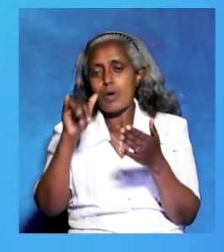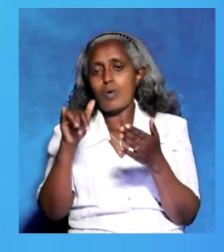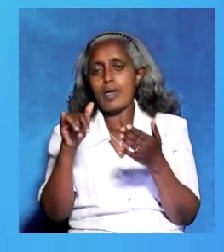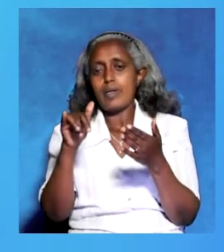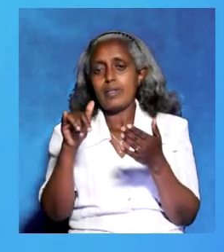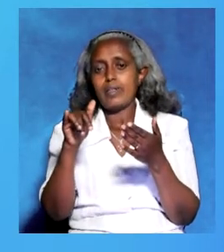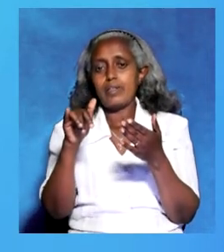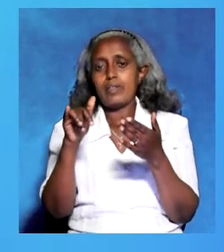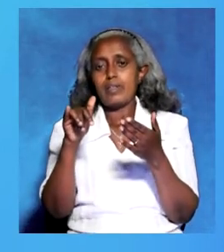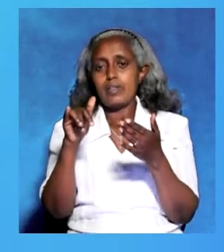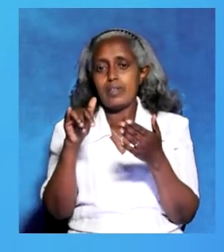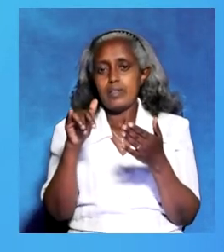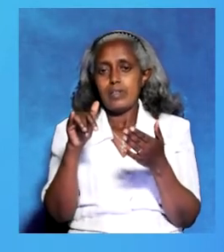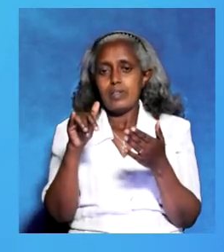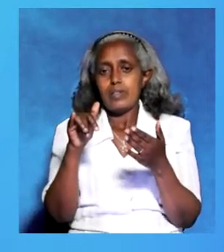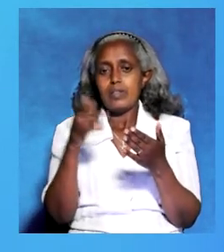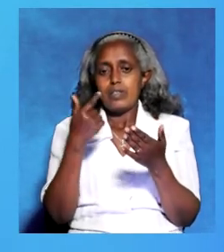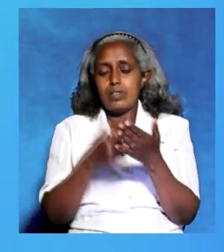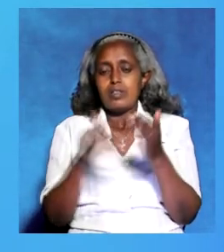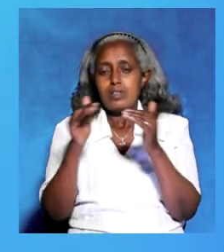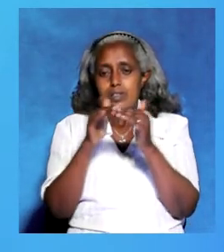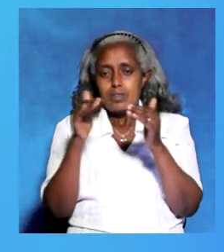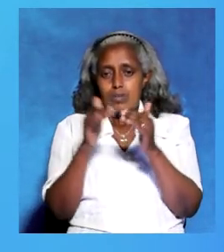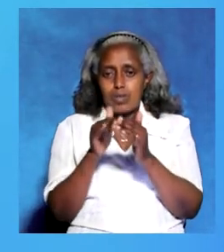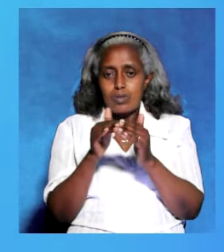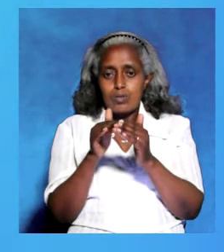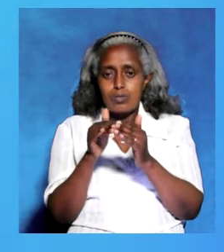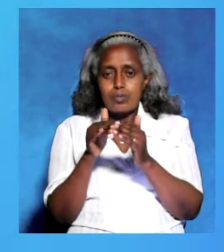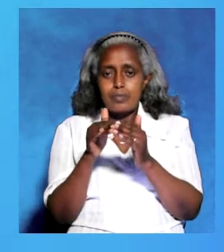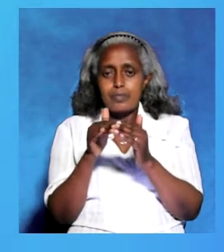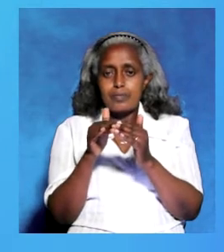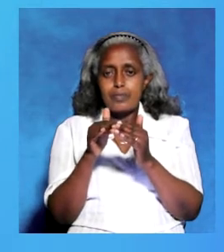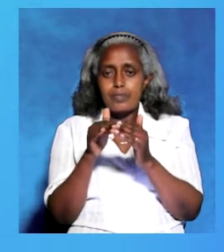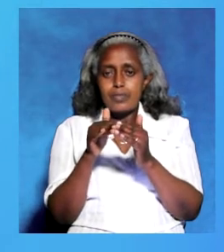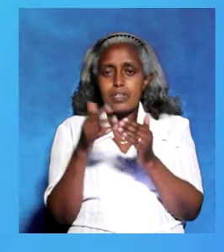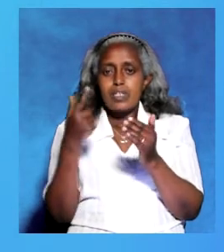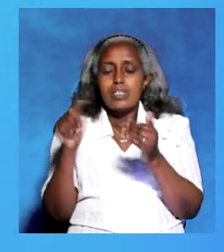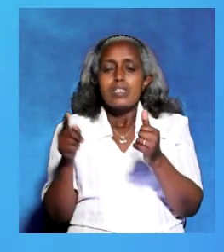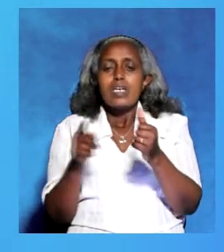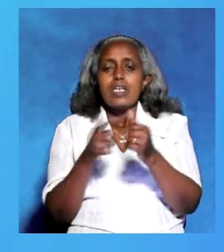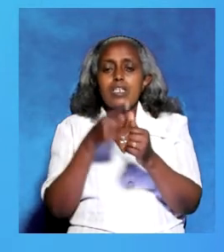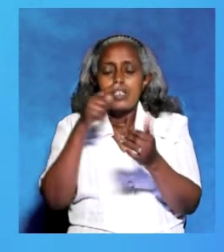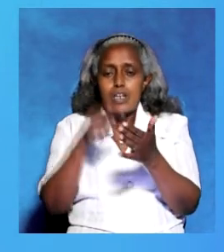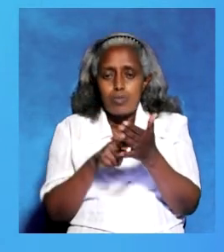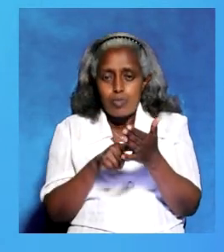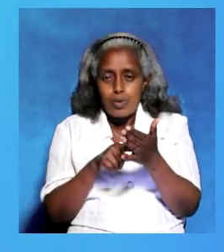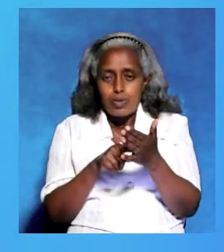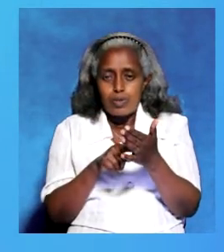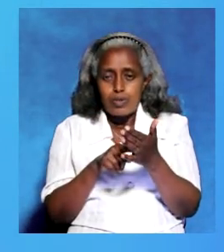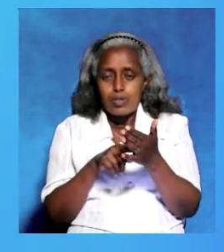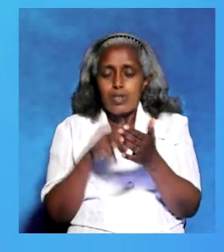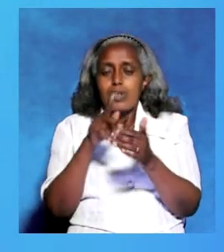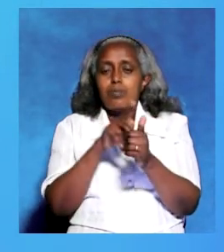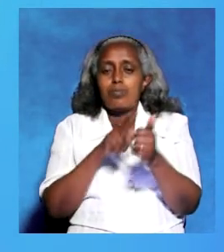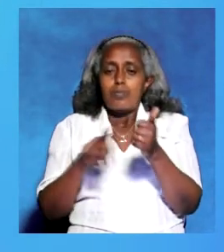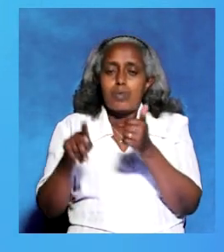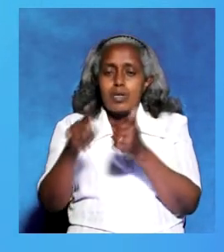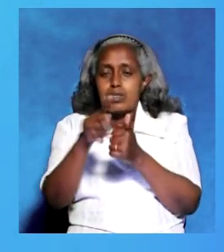y, this is equal to the initial point, the point that the line passes,